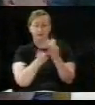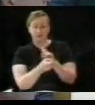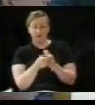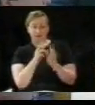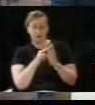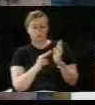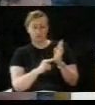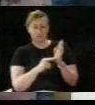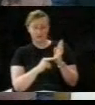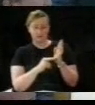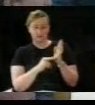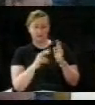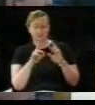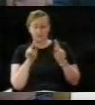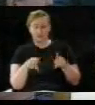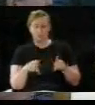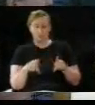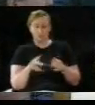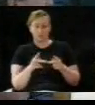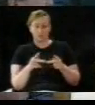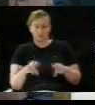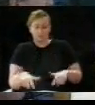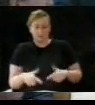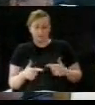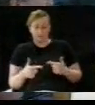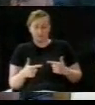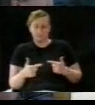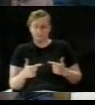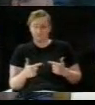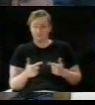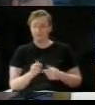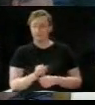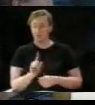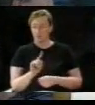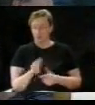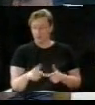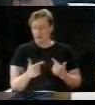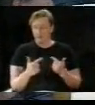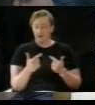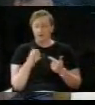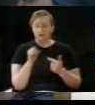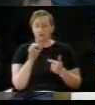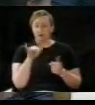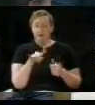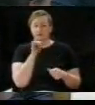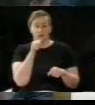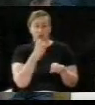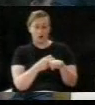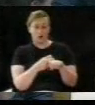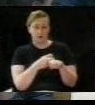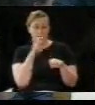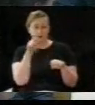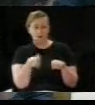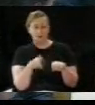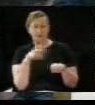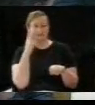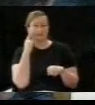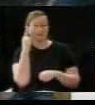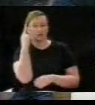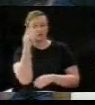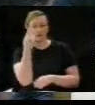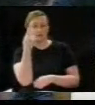one voter, it shouldn't have been that hard to do. You have to look at the purpose for the person's